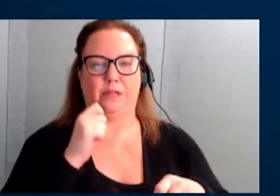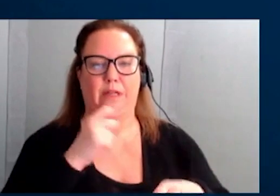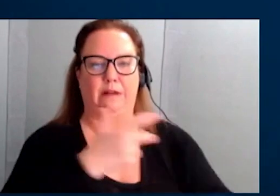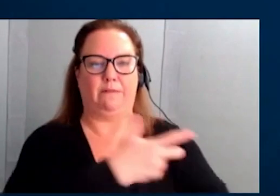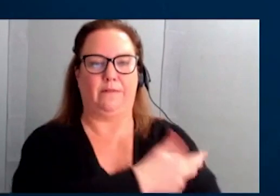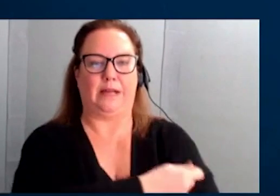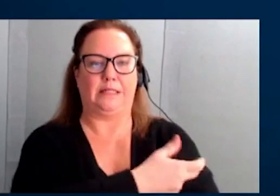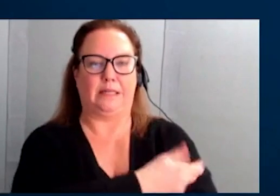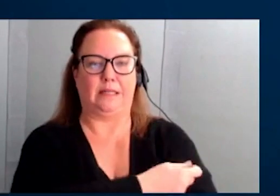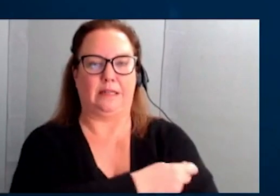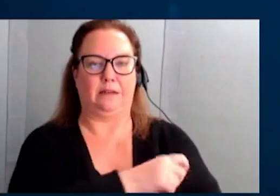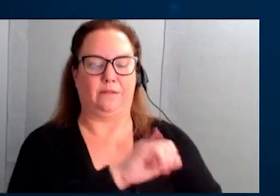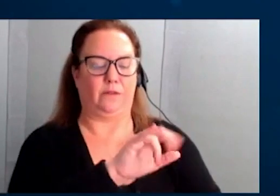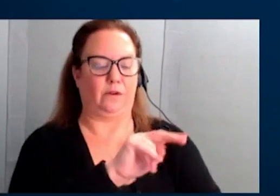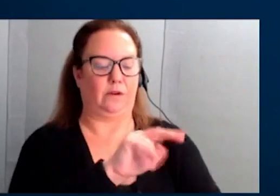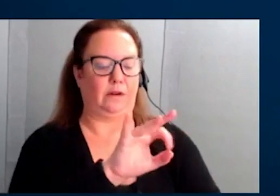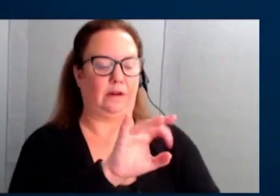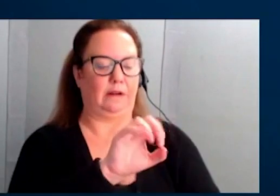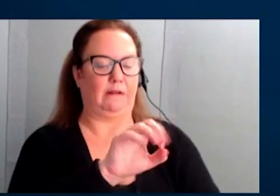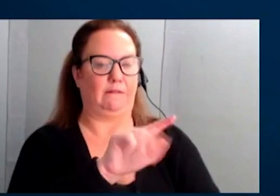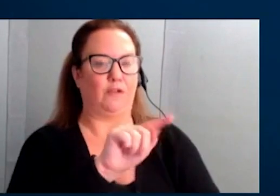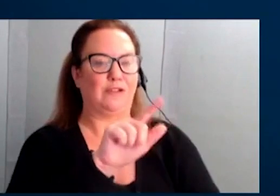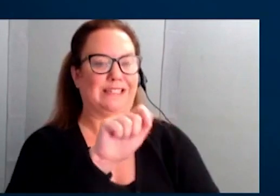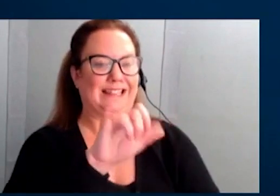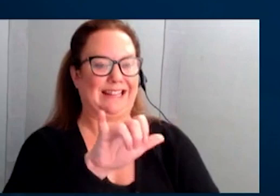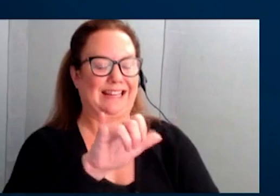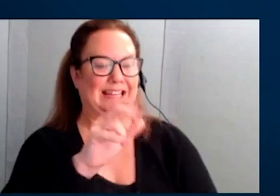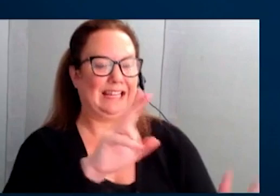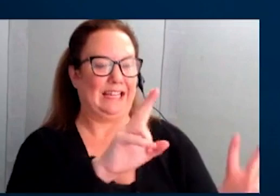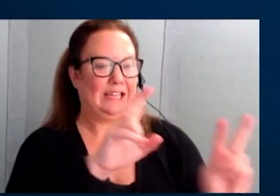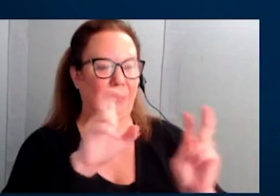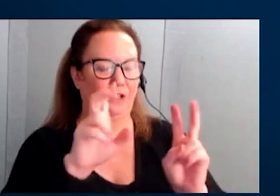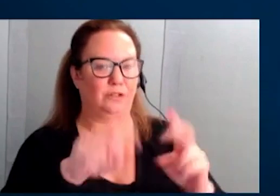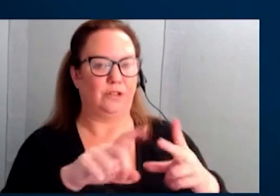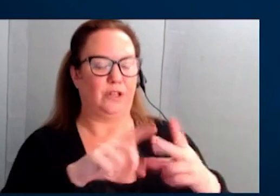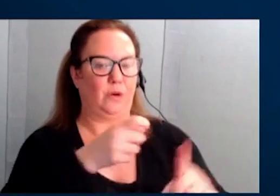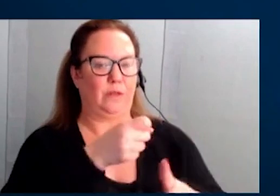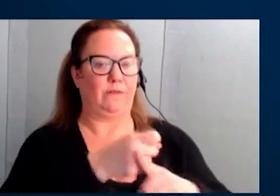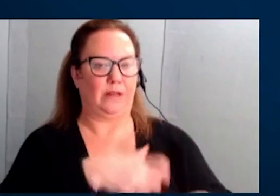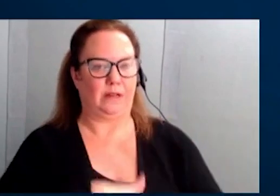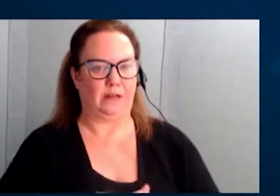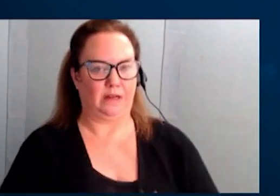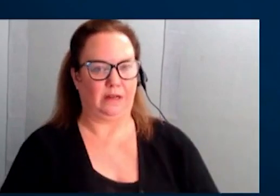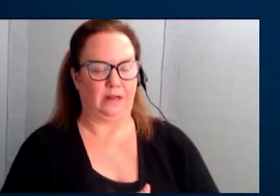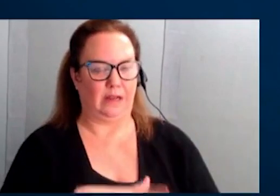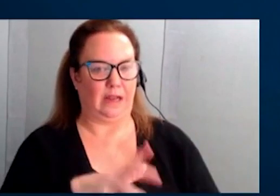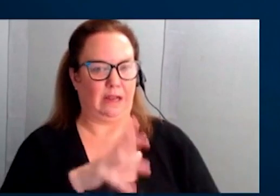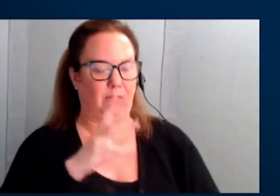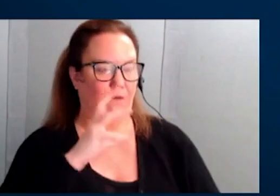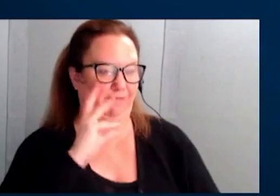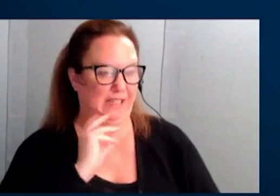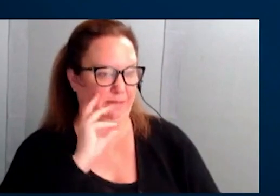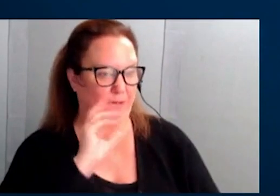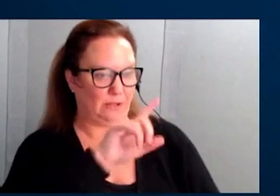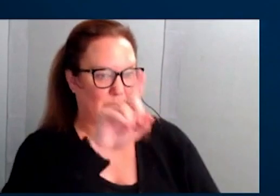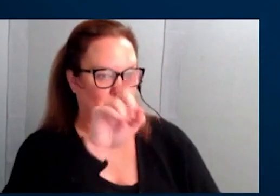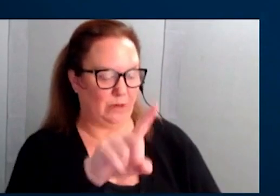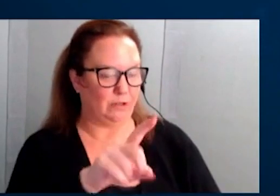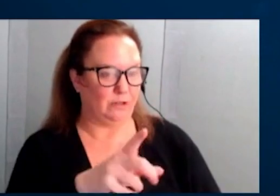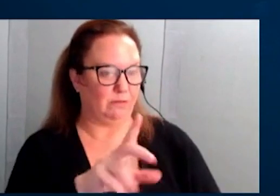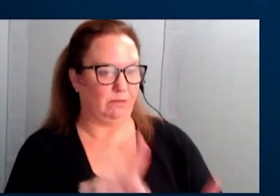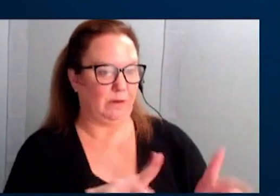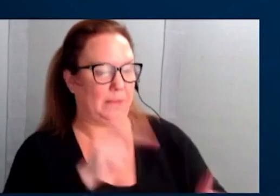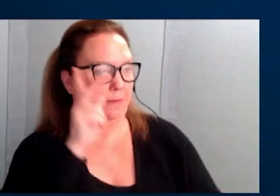about infertility issues or the effects on a pregnancy. Have you had to navigate some of those questions when people hear of